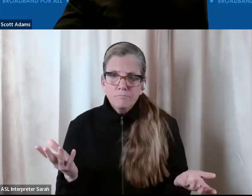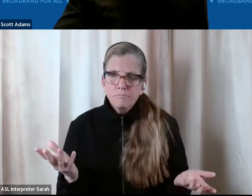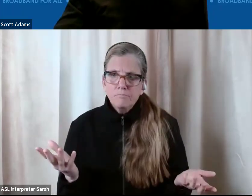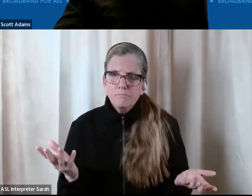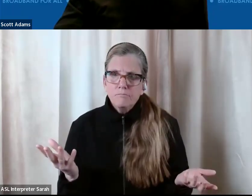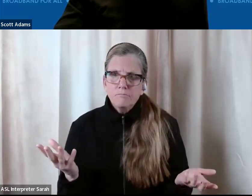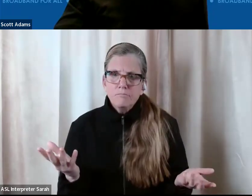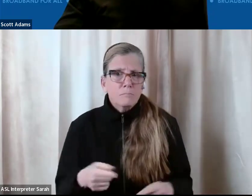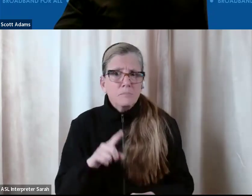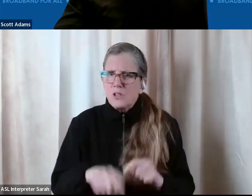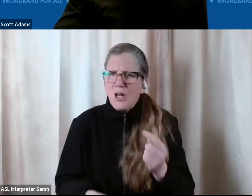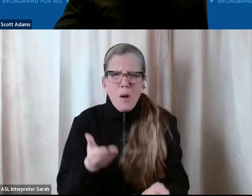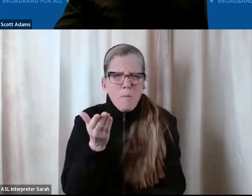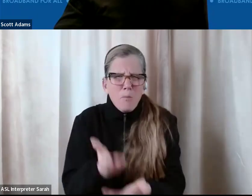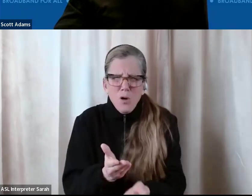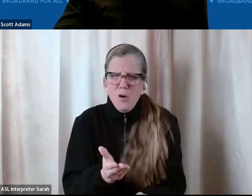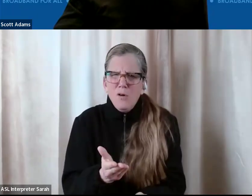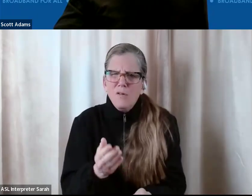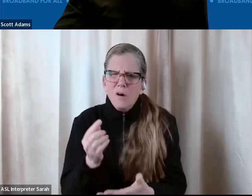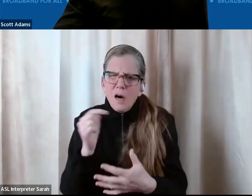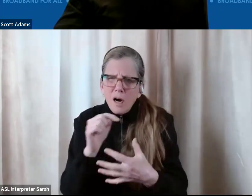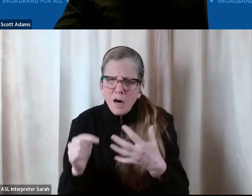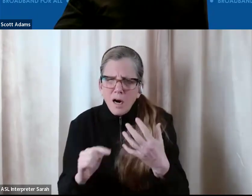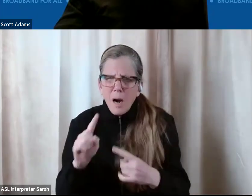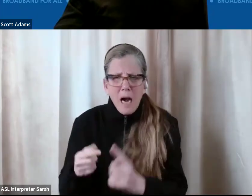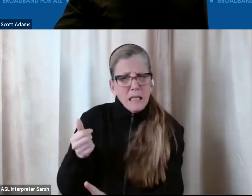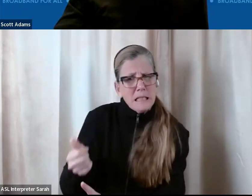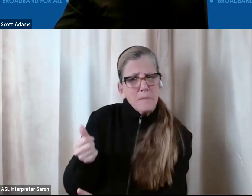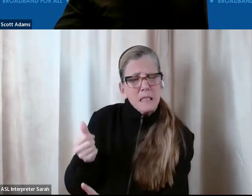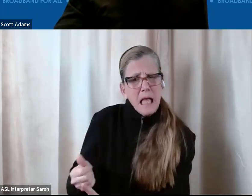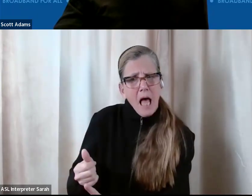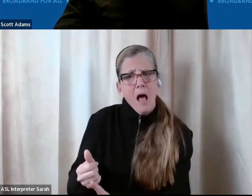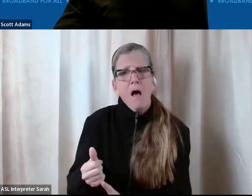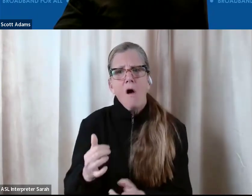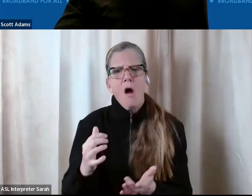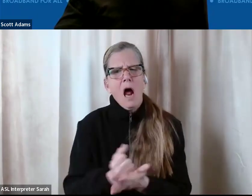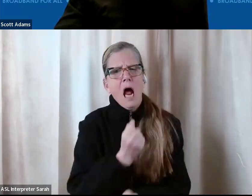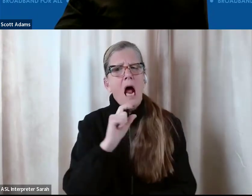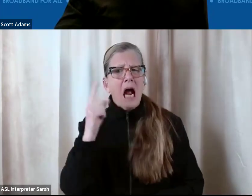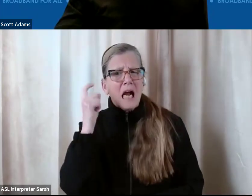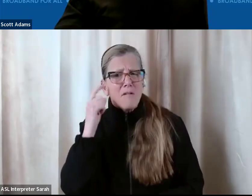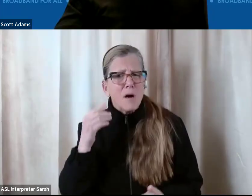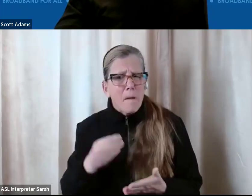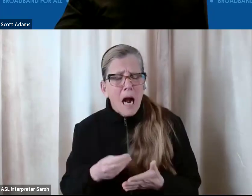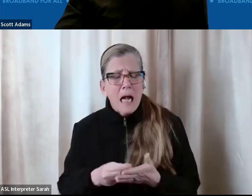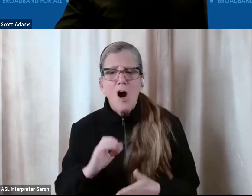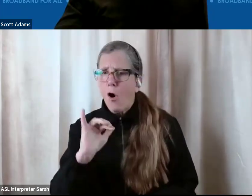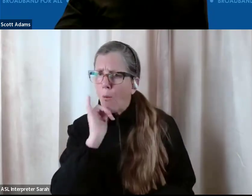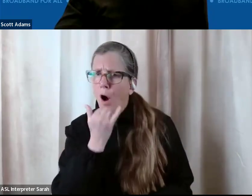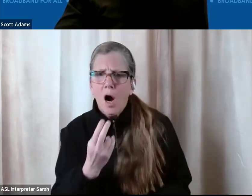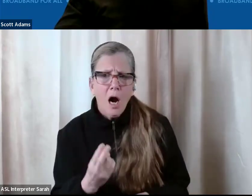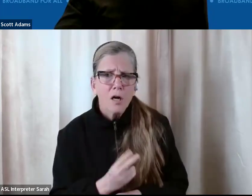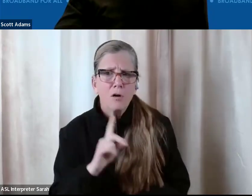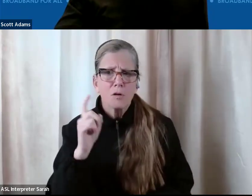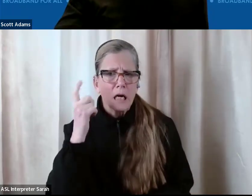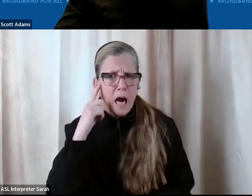being able to prove certain things to be able to get and misuse government funds, government benefits, et cetera, et